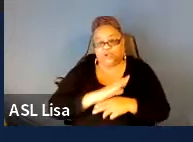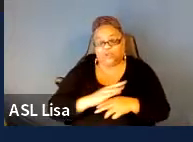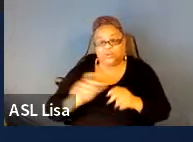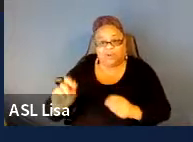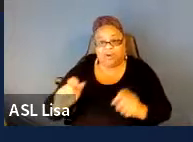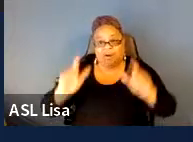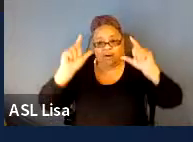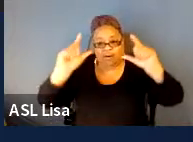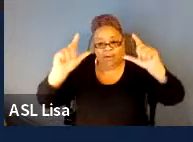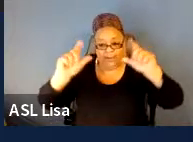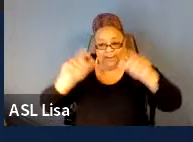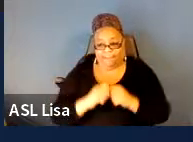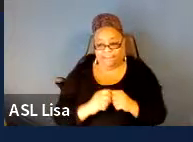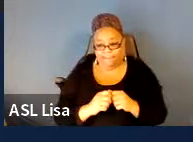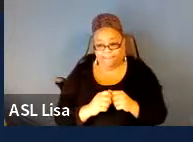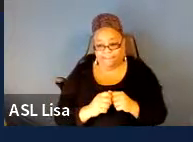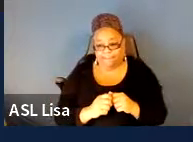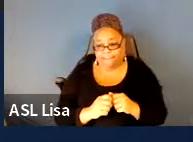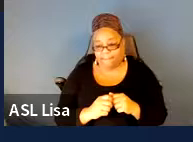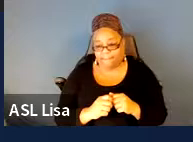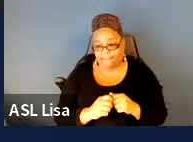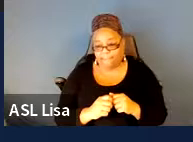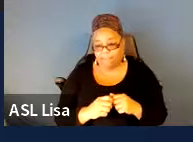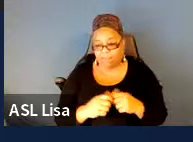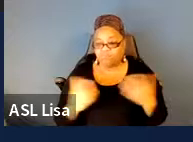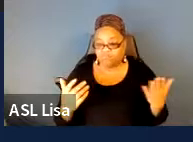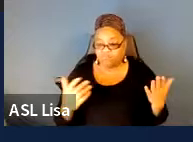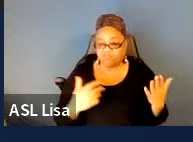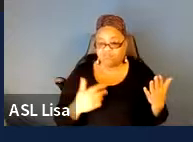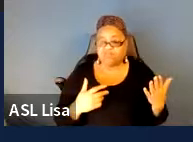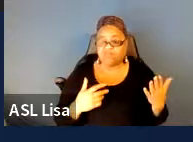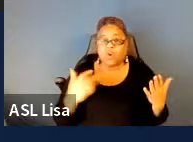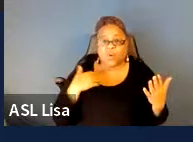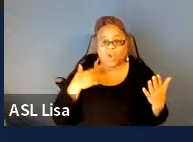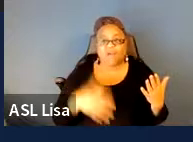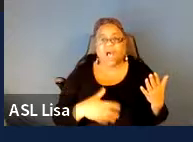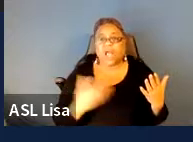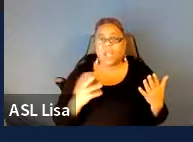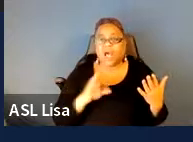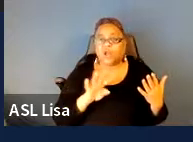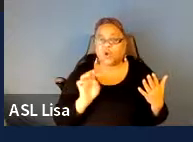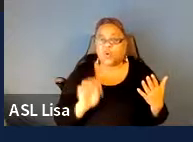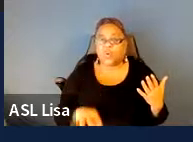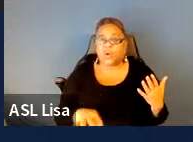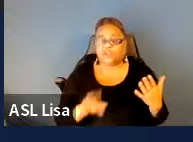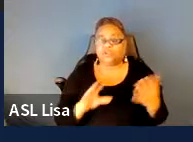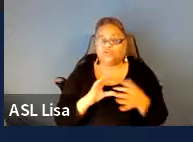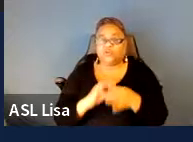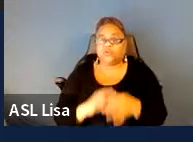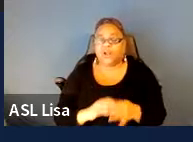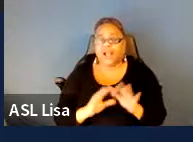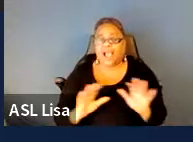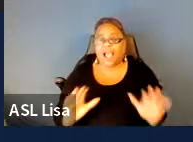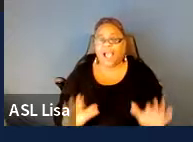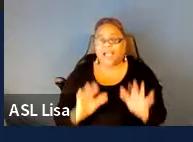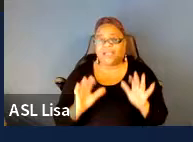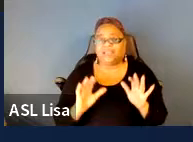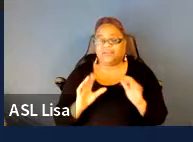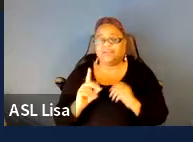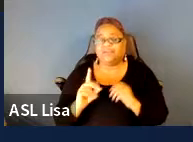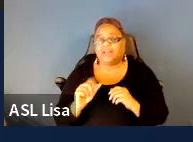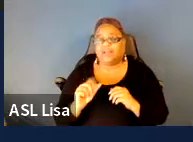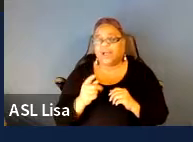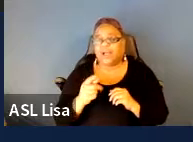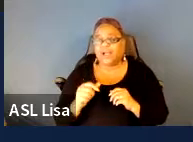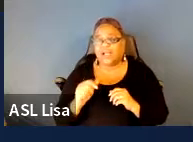And finally, we got a lot of questions involving the active/dynamic symbol of accessibility